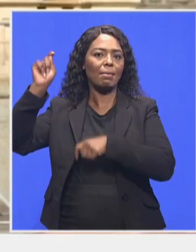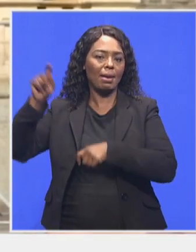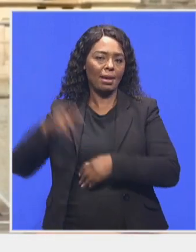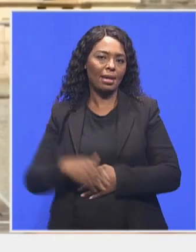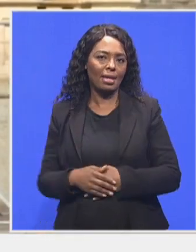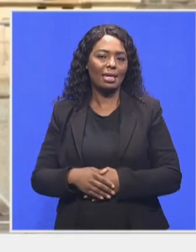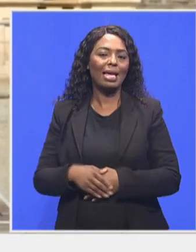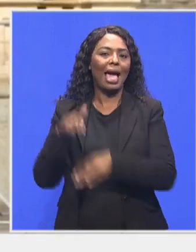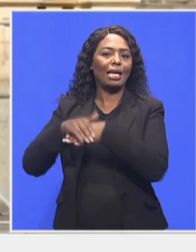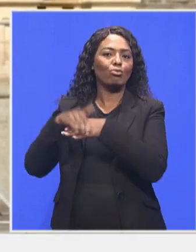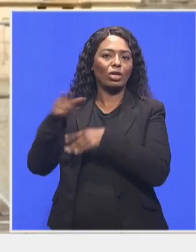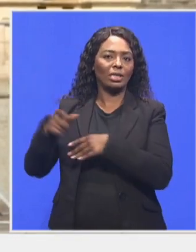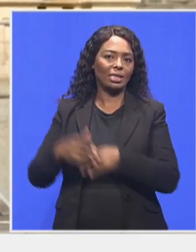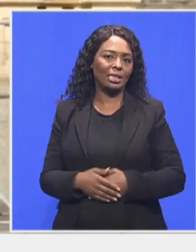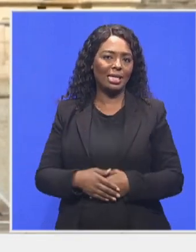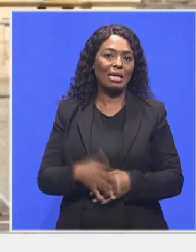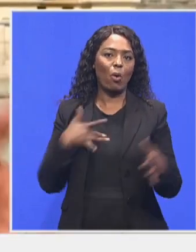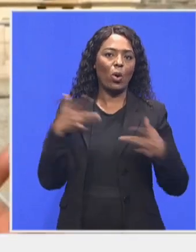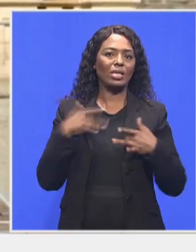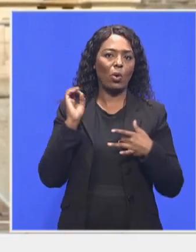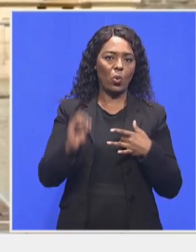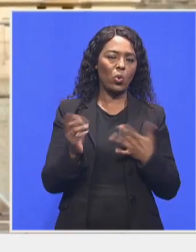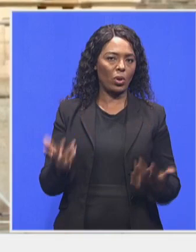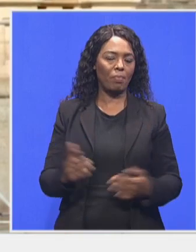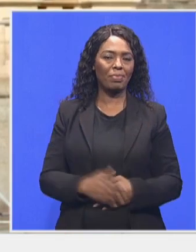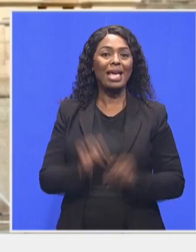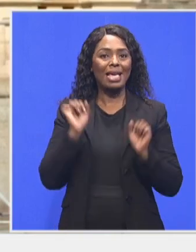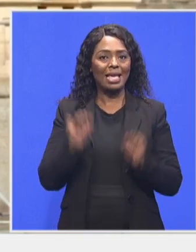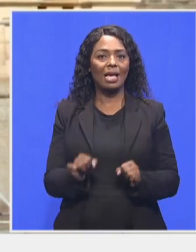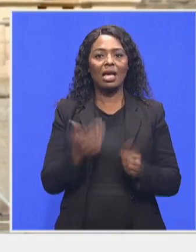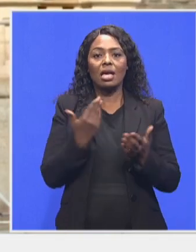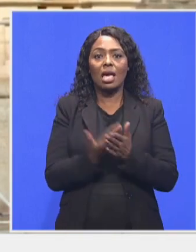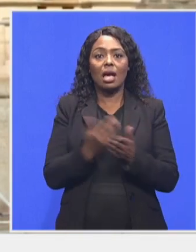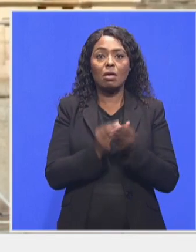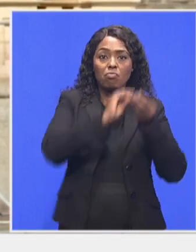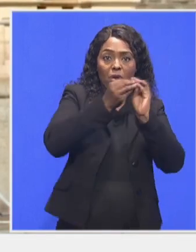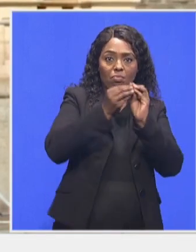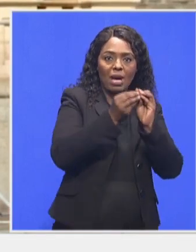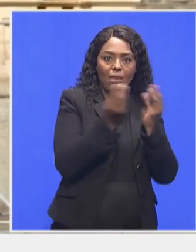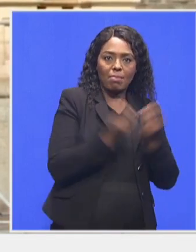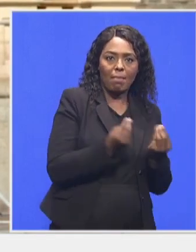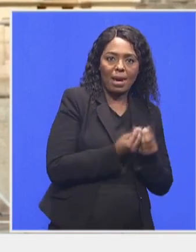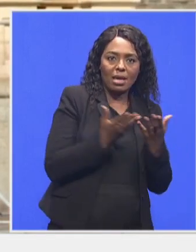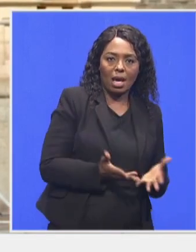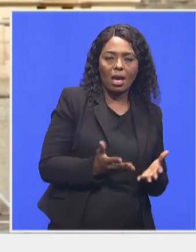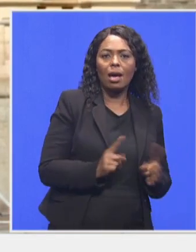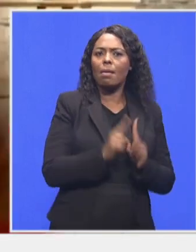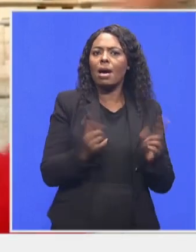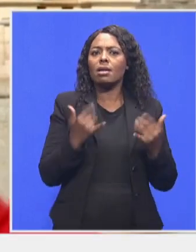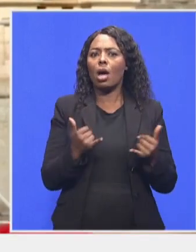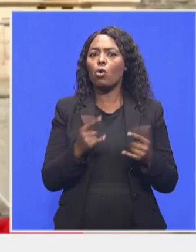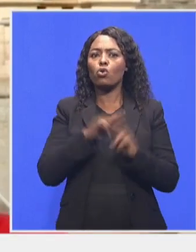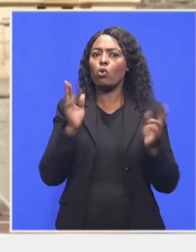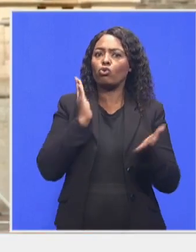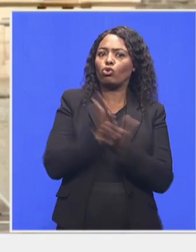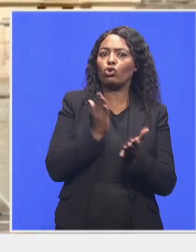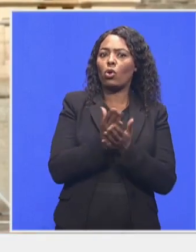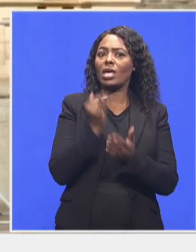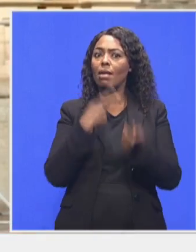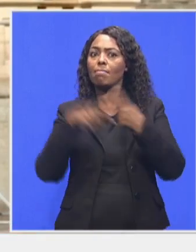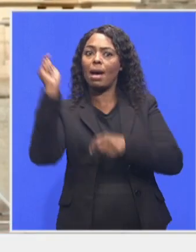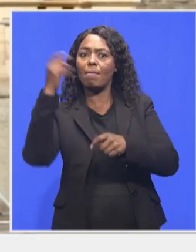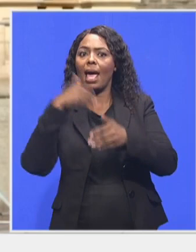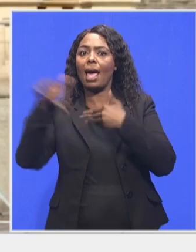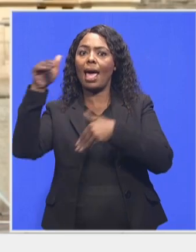logistical constraints as well. So even though you can produce material, you're not always guaranteed to be able to export it. So